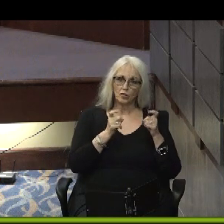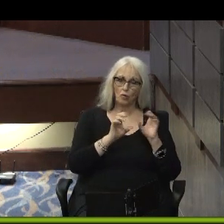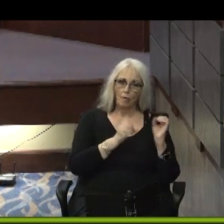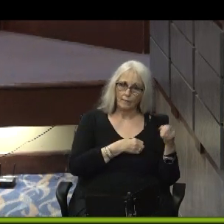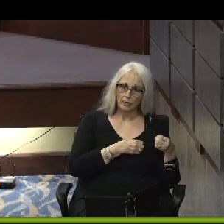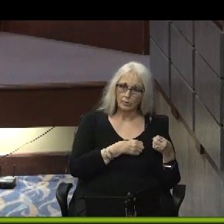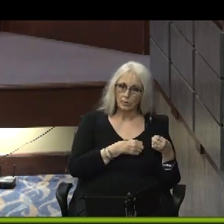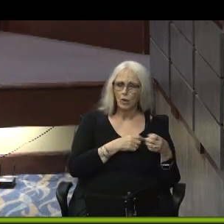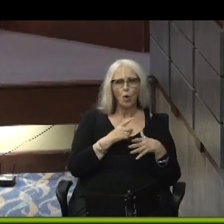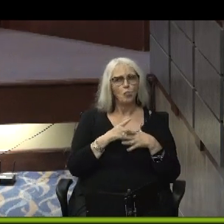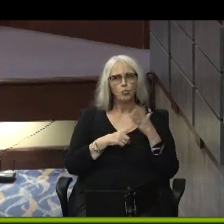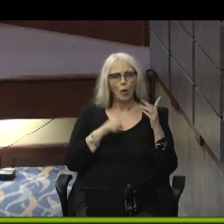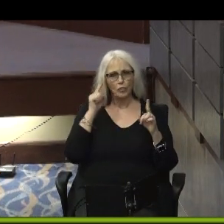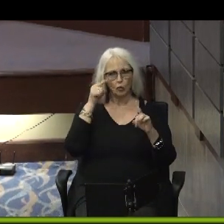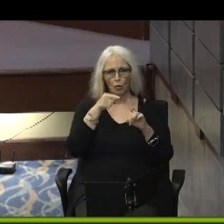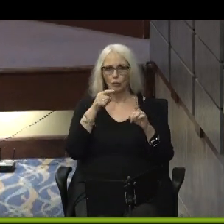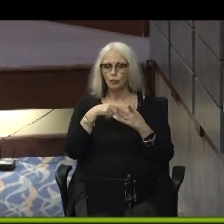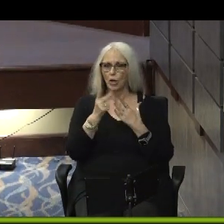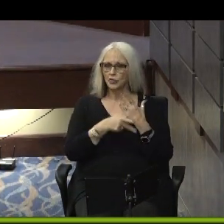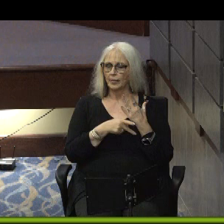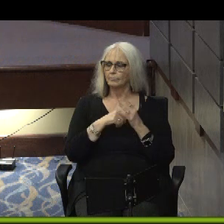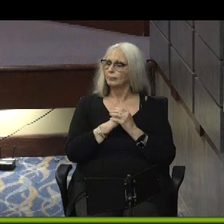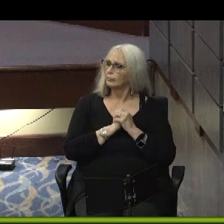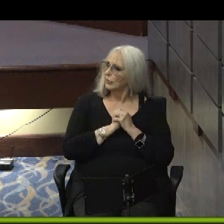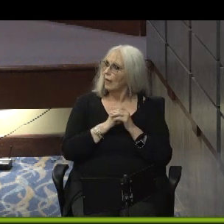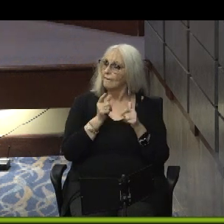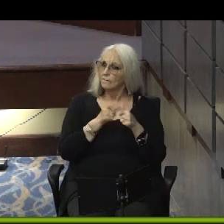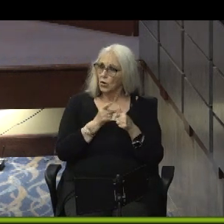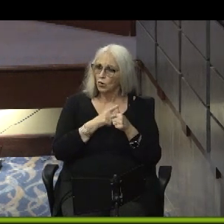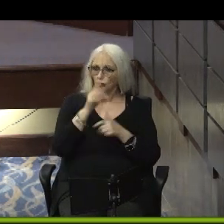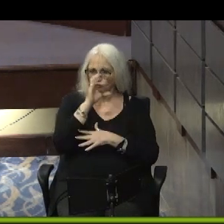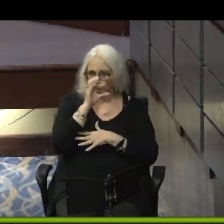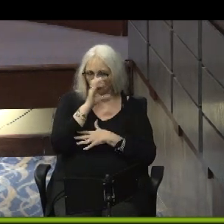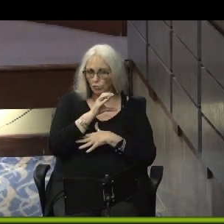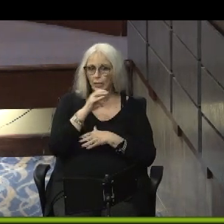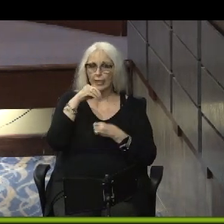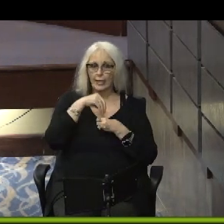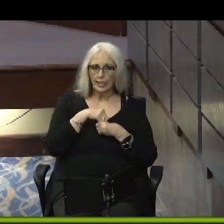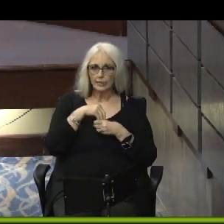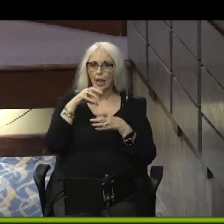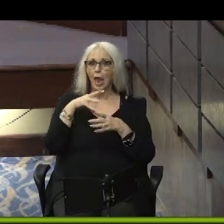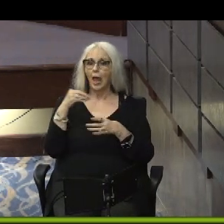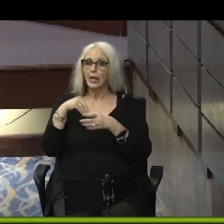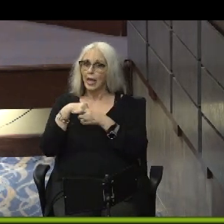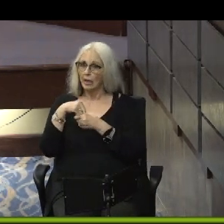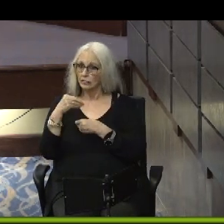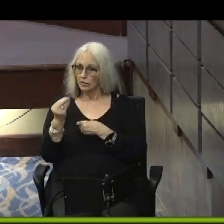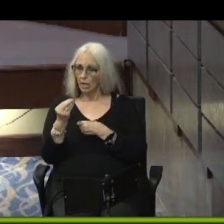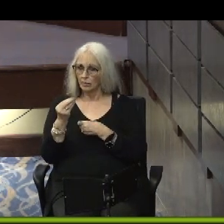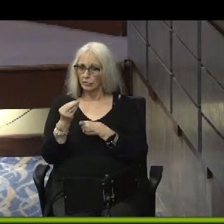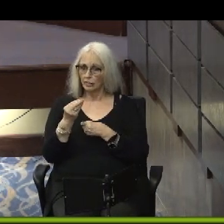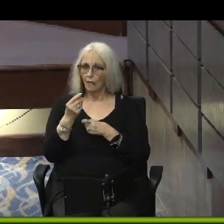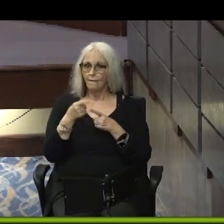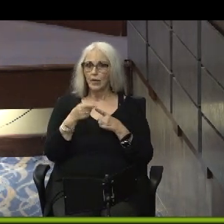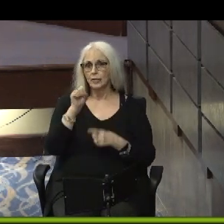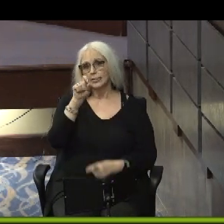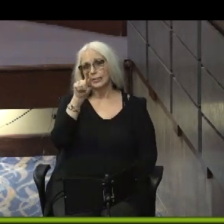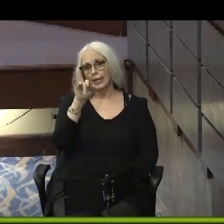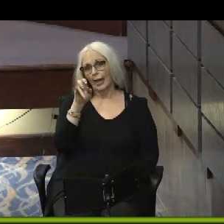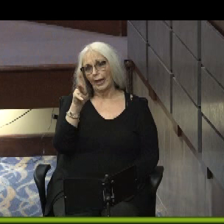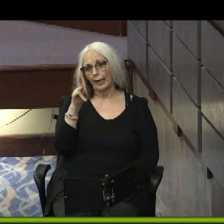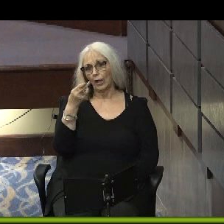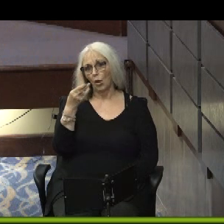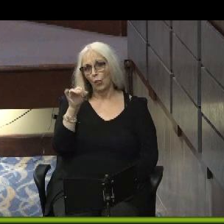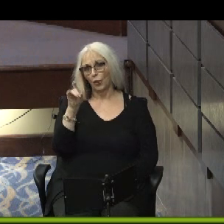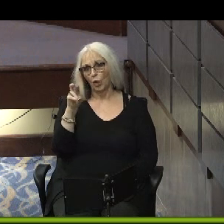outcomes for this project? First, we're seeking to conduct research both internally and externally with stakeholders. This will allow us